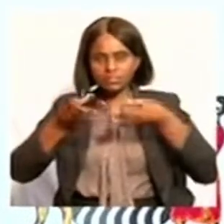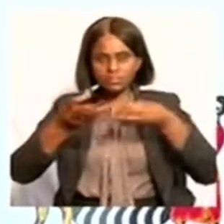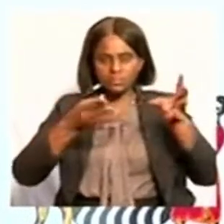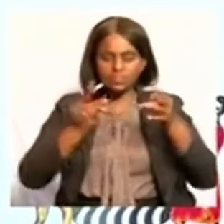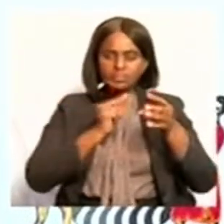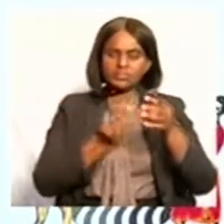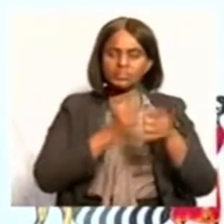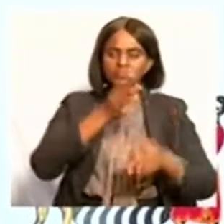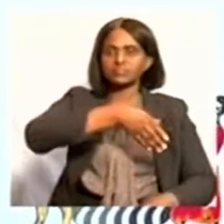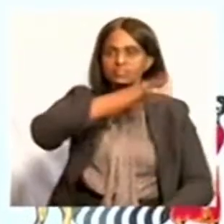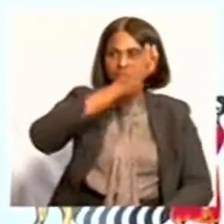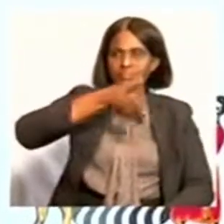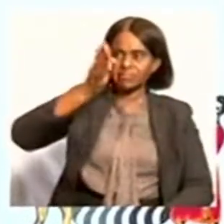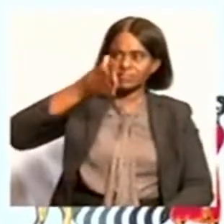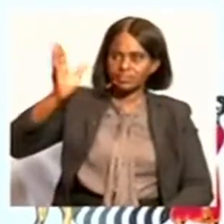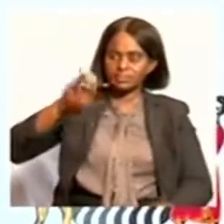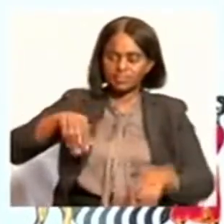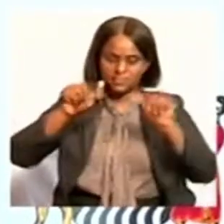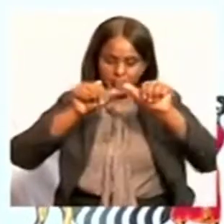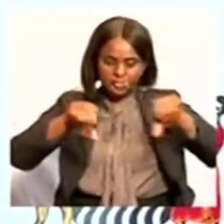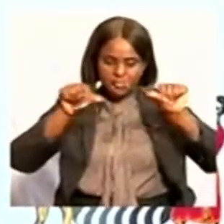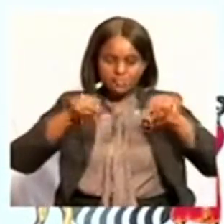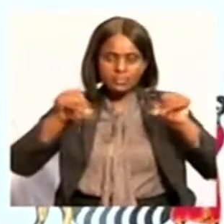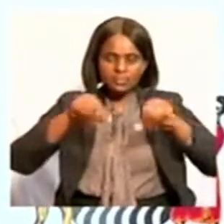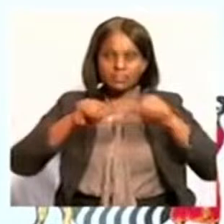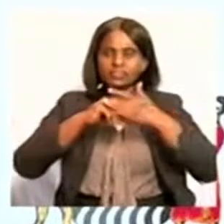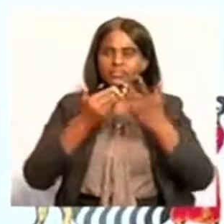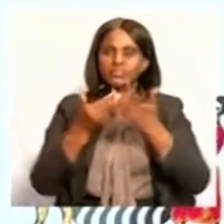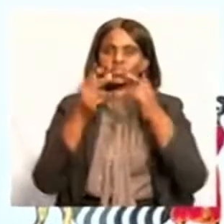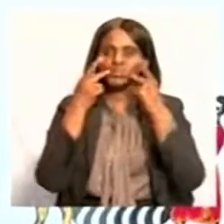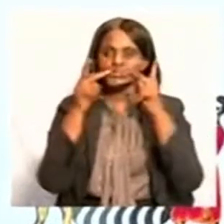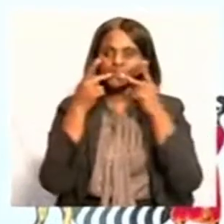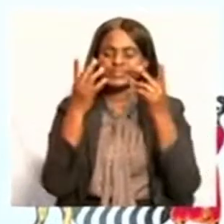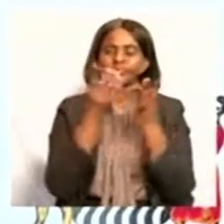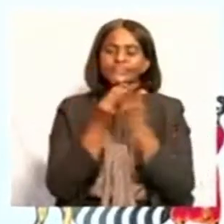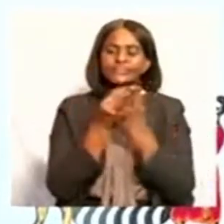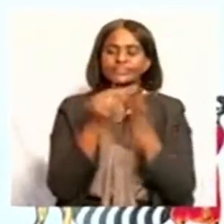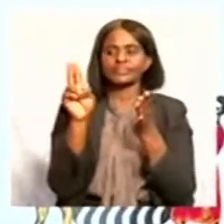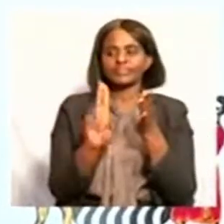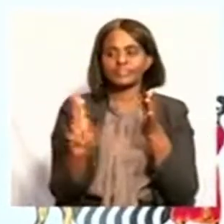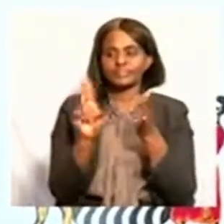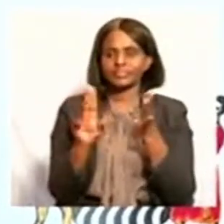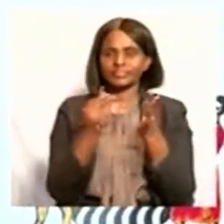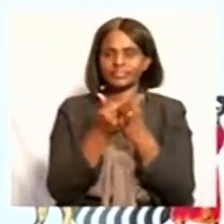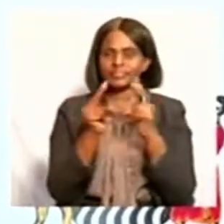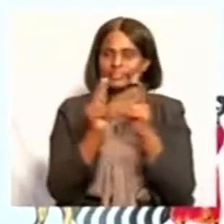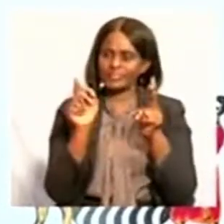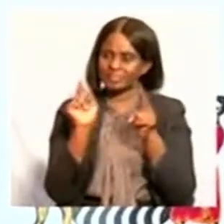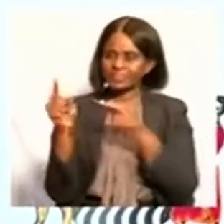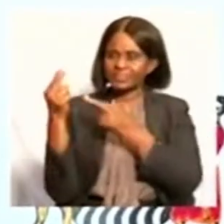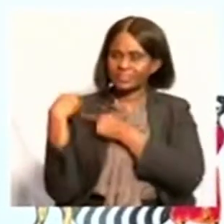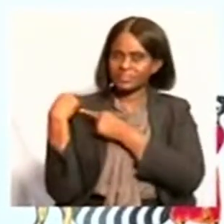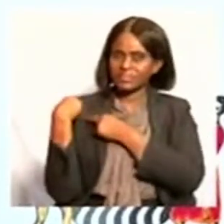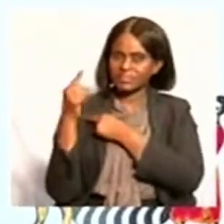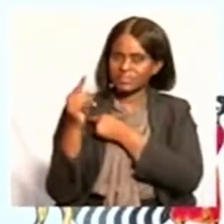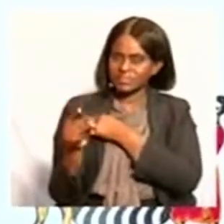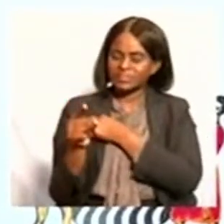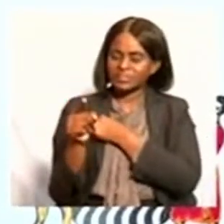we go out there to audit how the public funds have been spent. So that